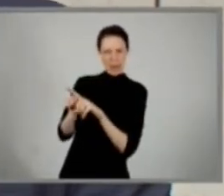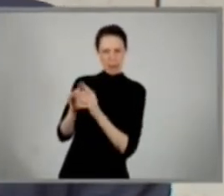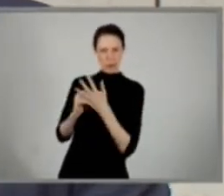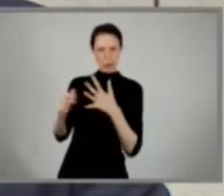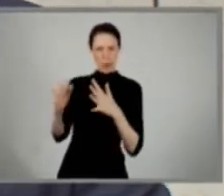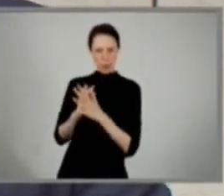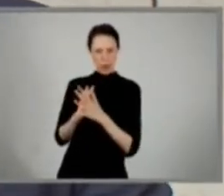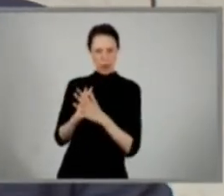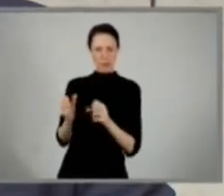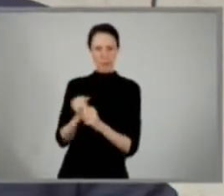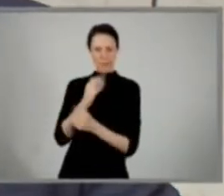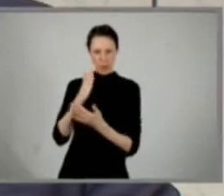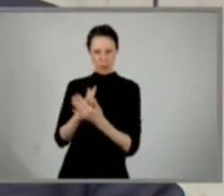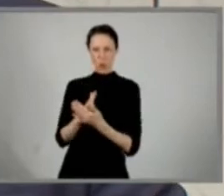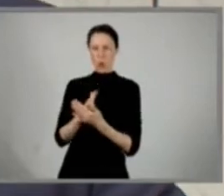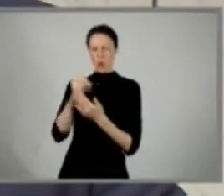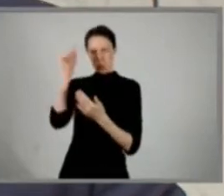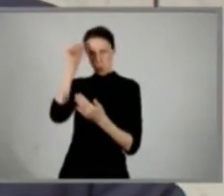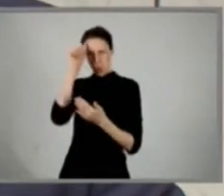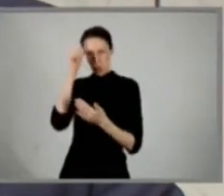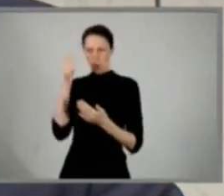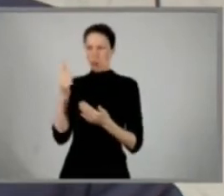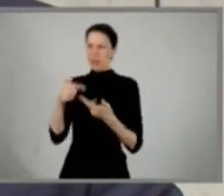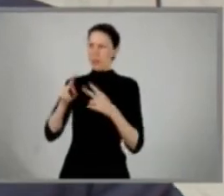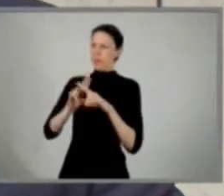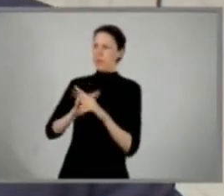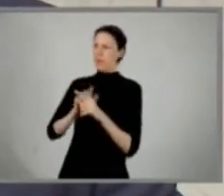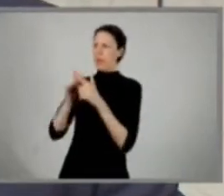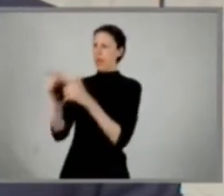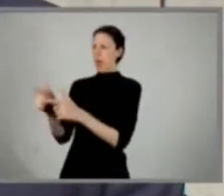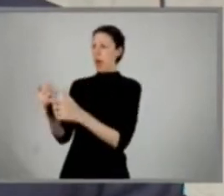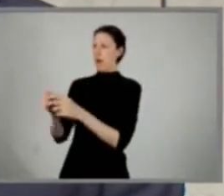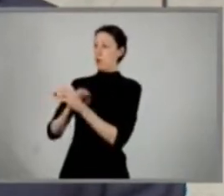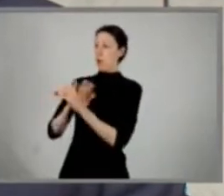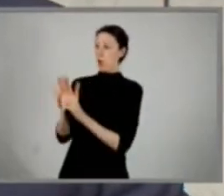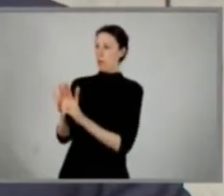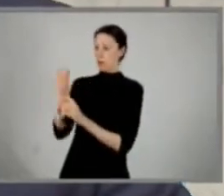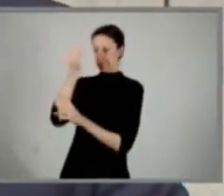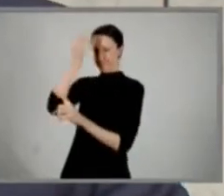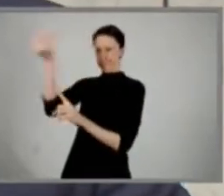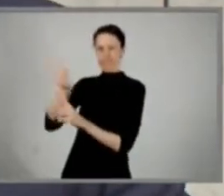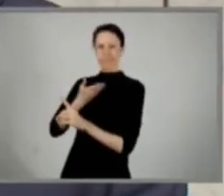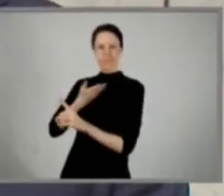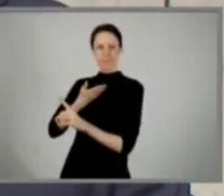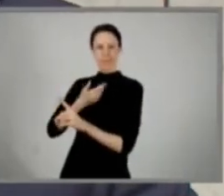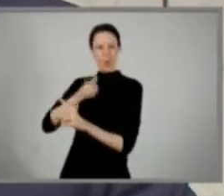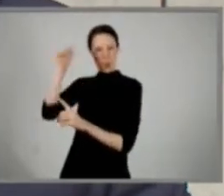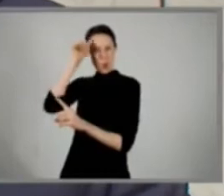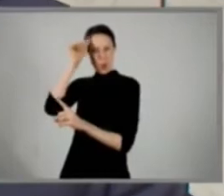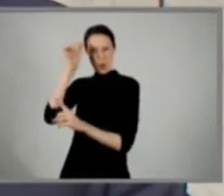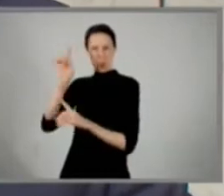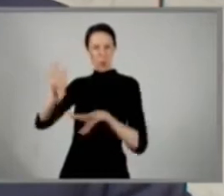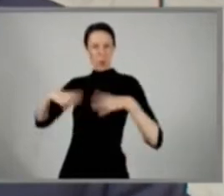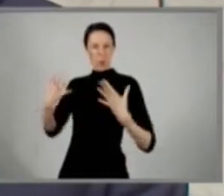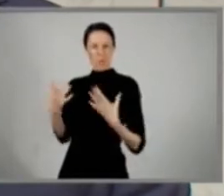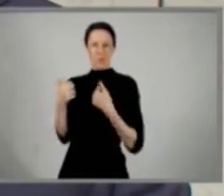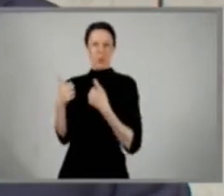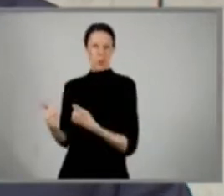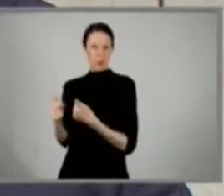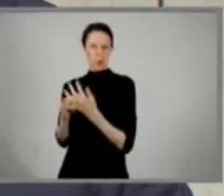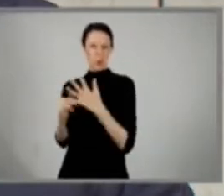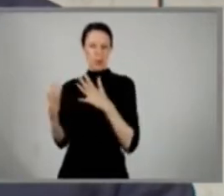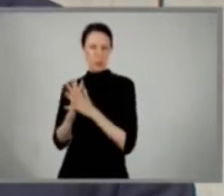task is to reopen safely and then to stay safely open. By staying safely open, you